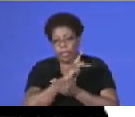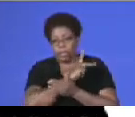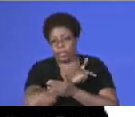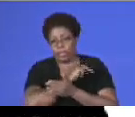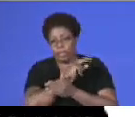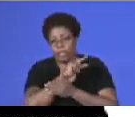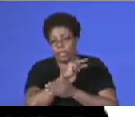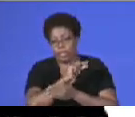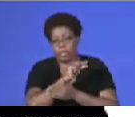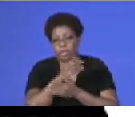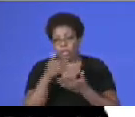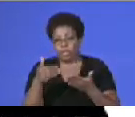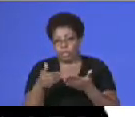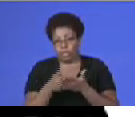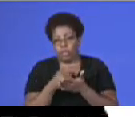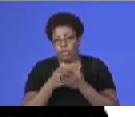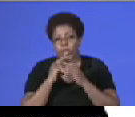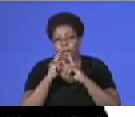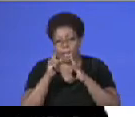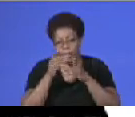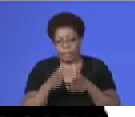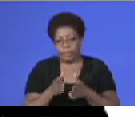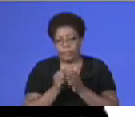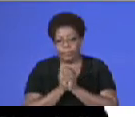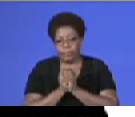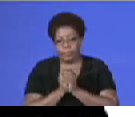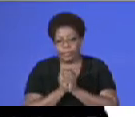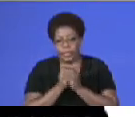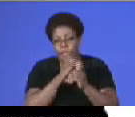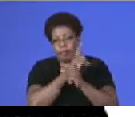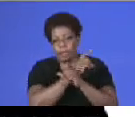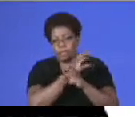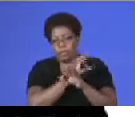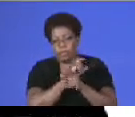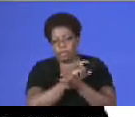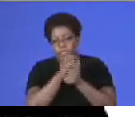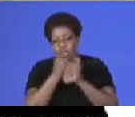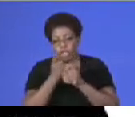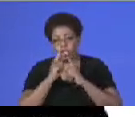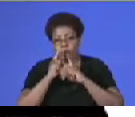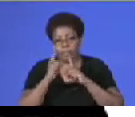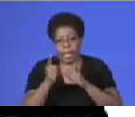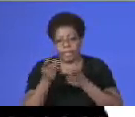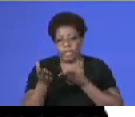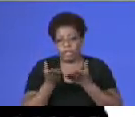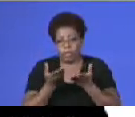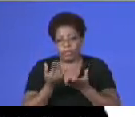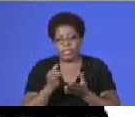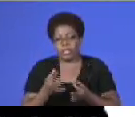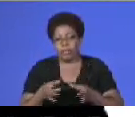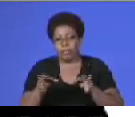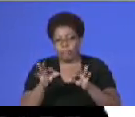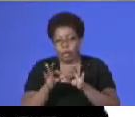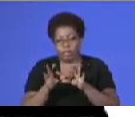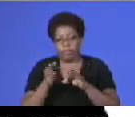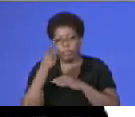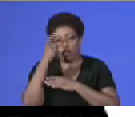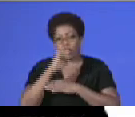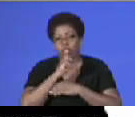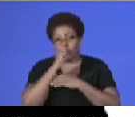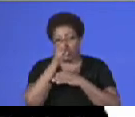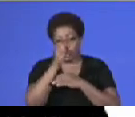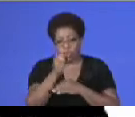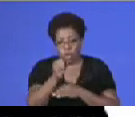commander of Her Majesty's Royal. According to the Royal Bahamas Defense Force, the change of command ceremony is significant because it ensures an